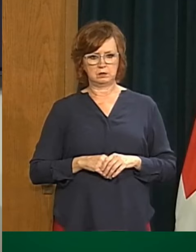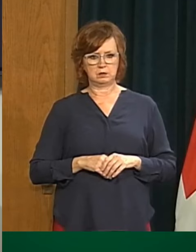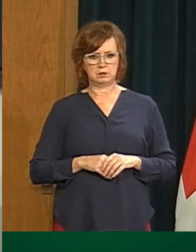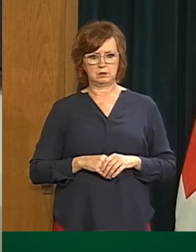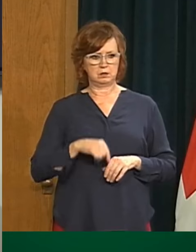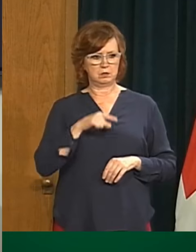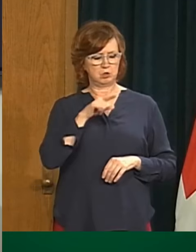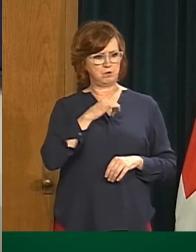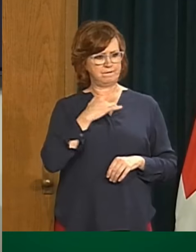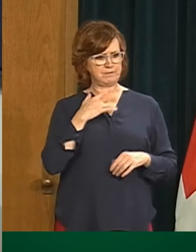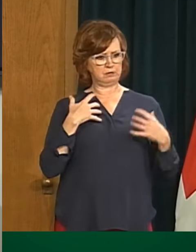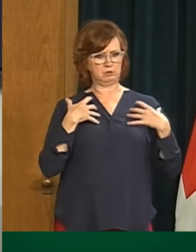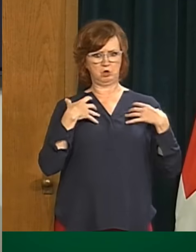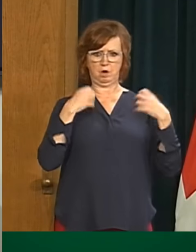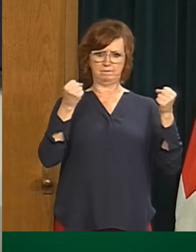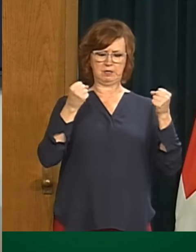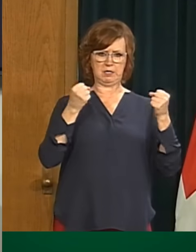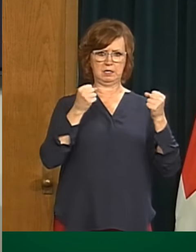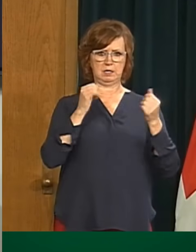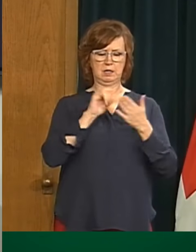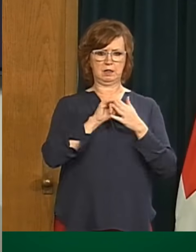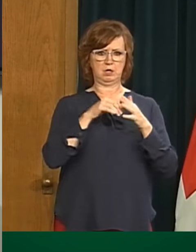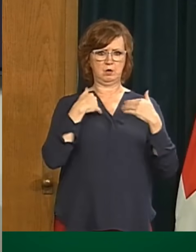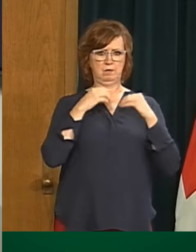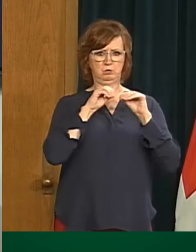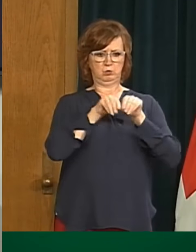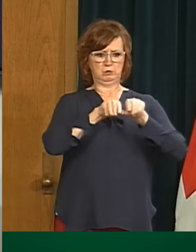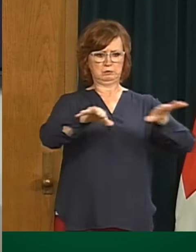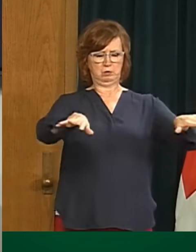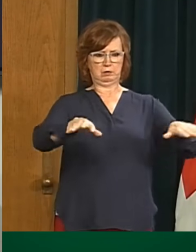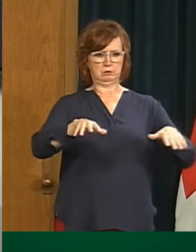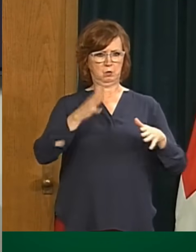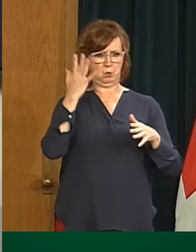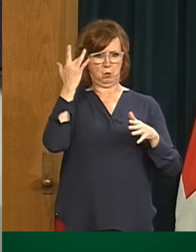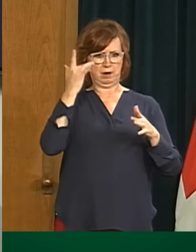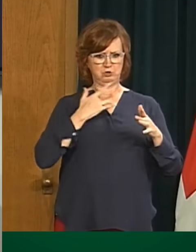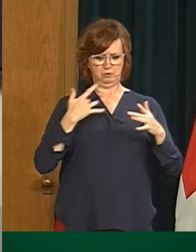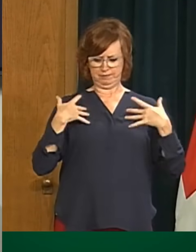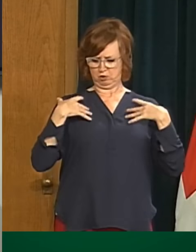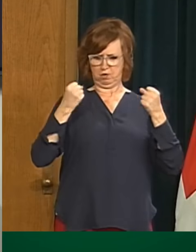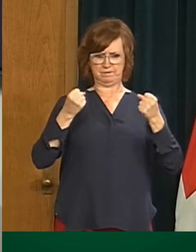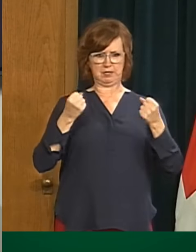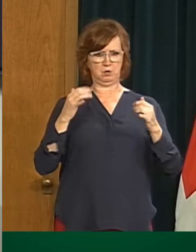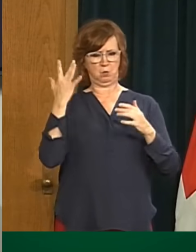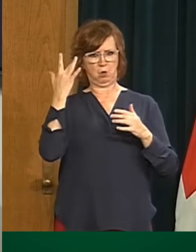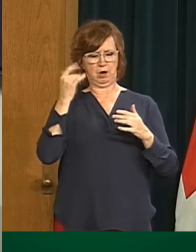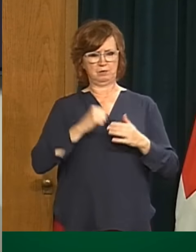guys be confident as you still investigate this case?